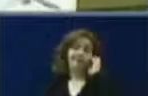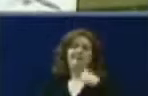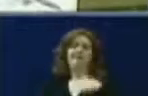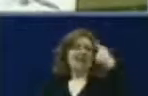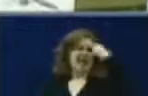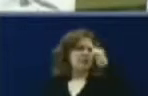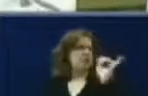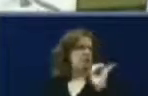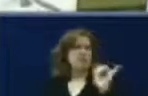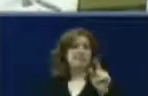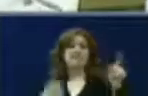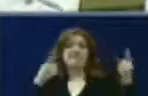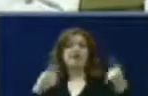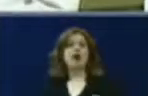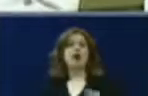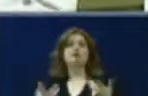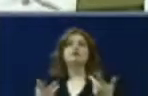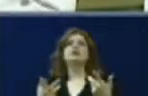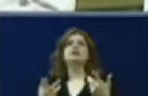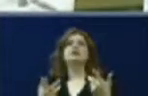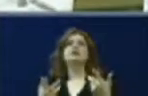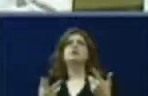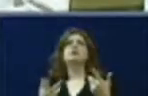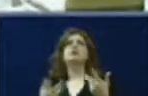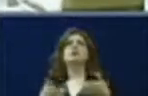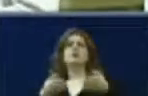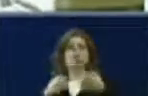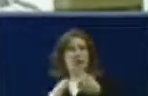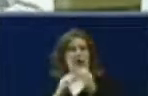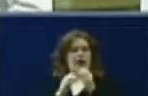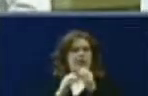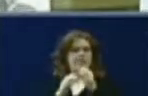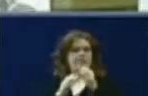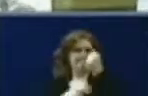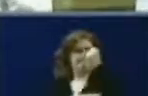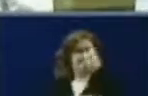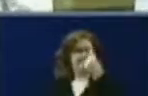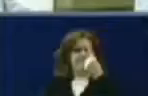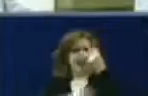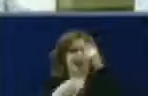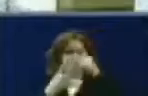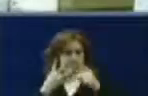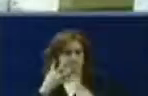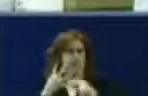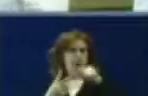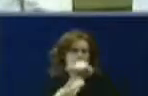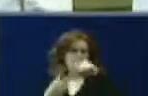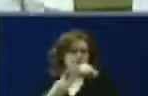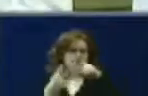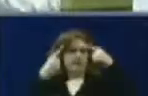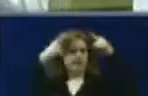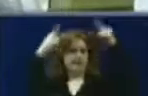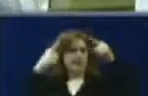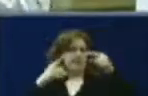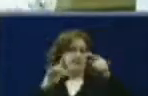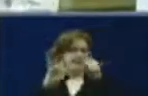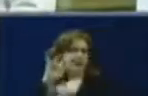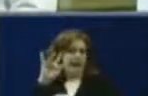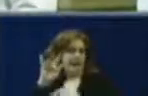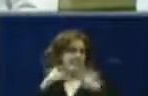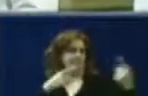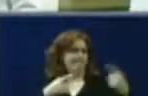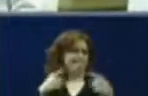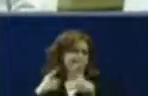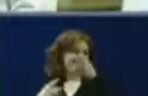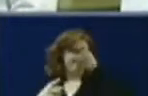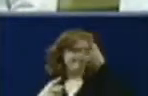too, it is that way with the way we understand and prioritize the two achievement gaps we seem to have come up with. There still